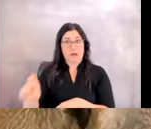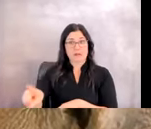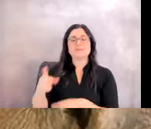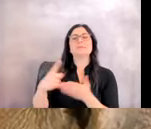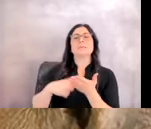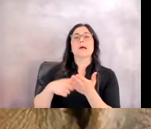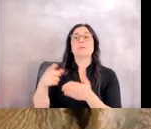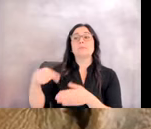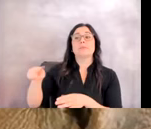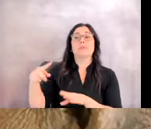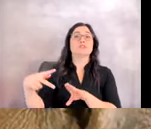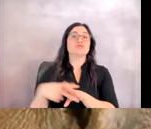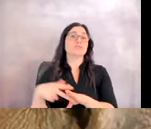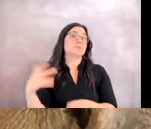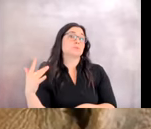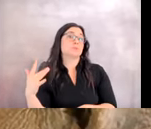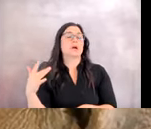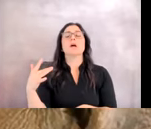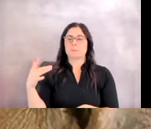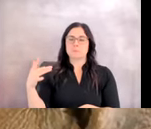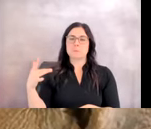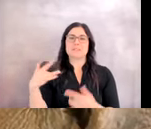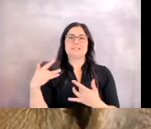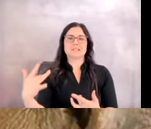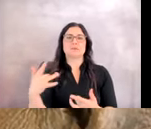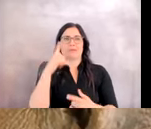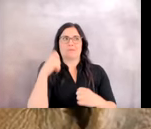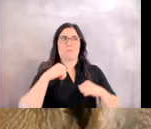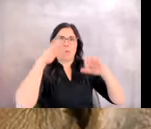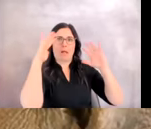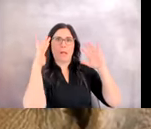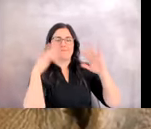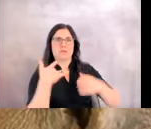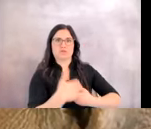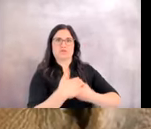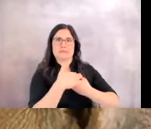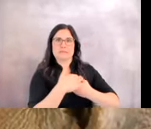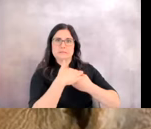what motivates cheating behavior is overwhelm, it's stress.